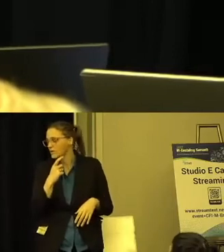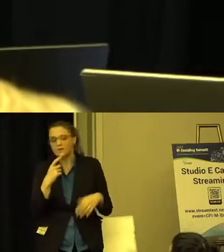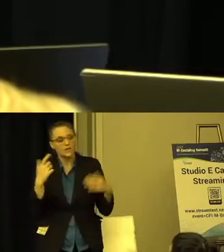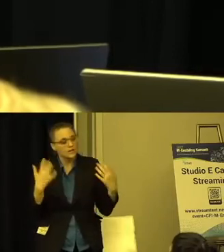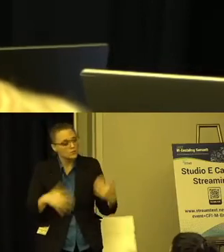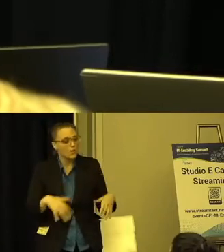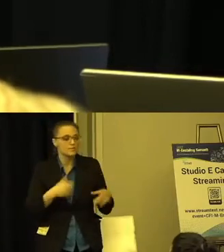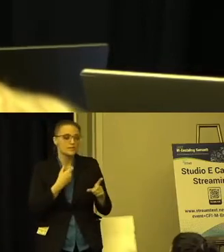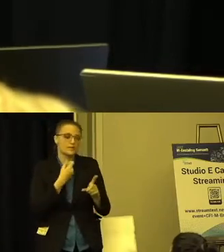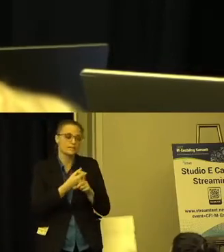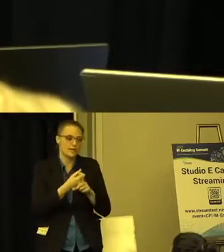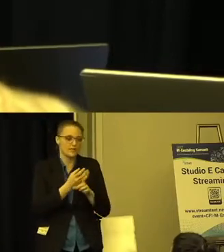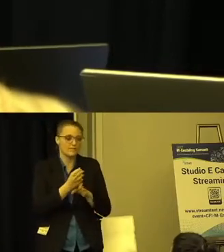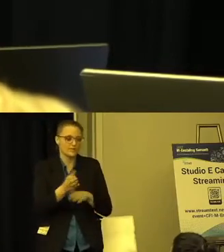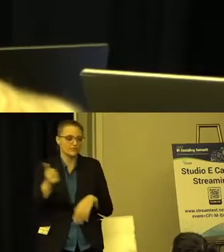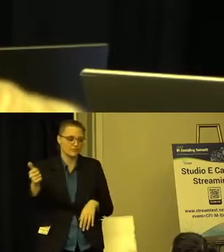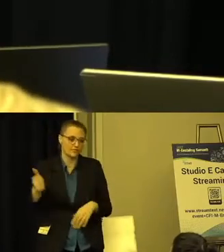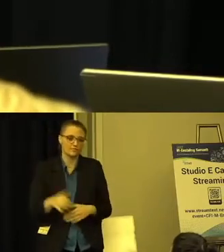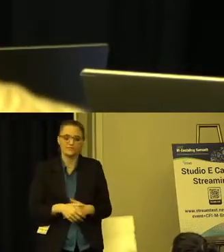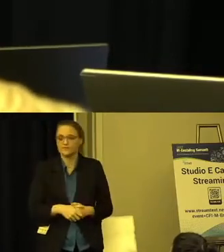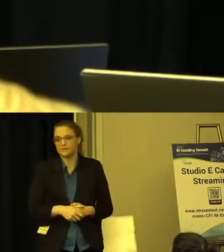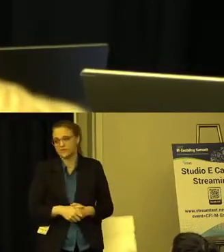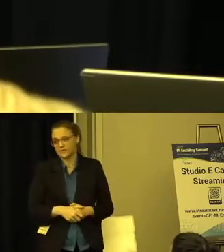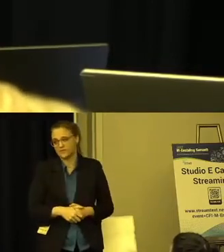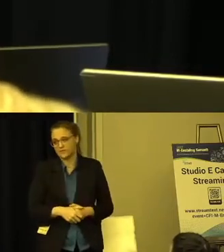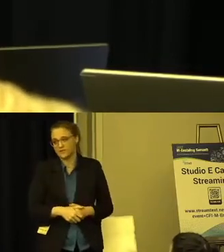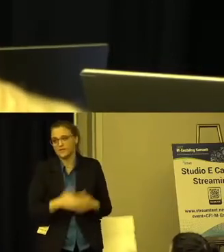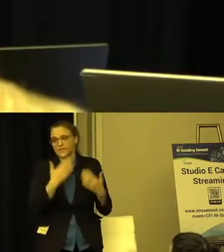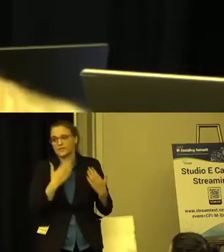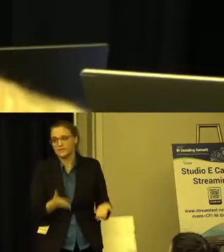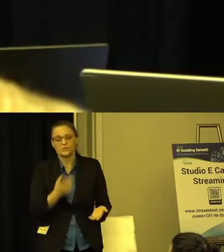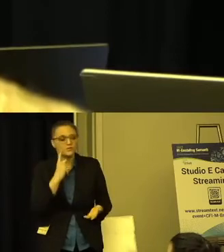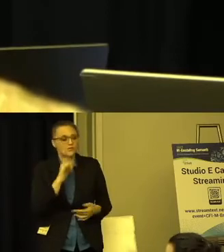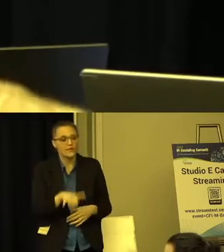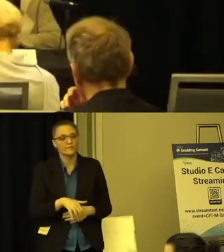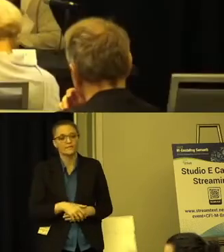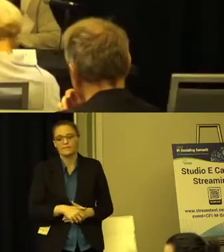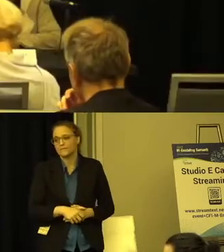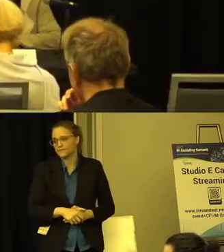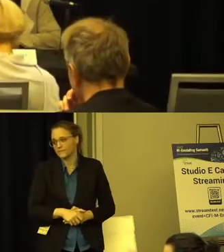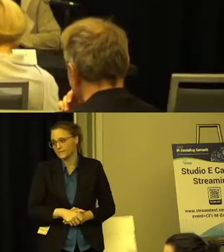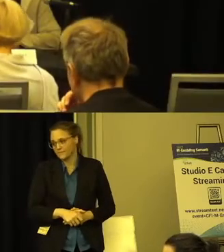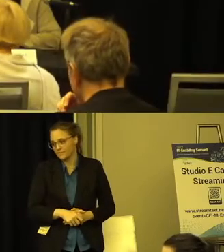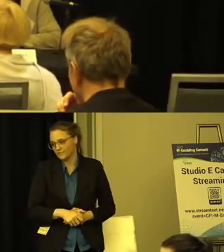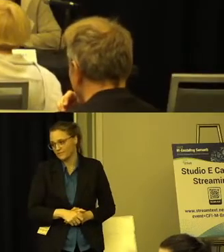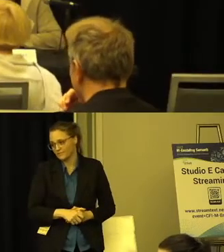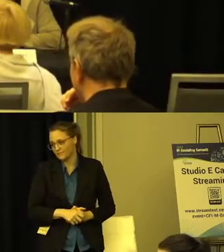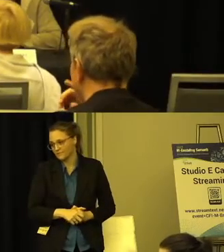enormous impact on the field yourself, and thank you for that. Yeah.